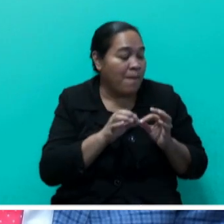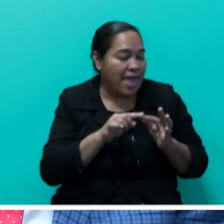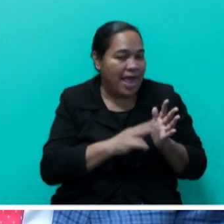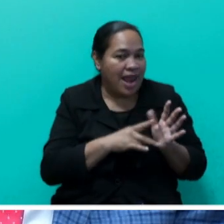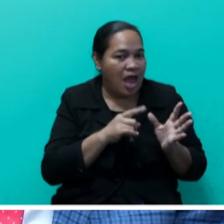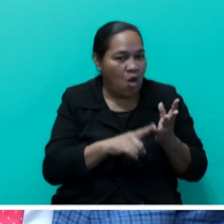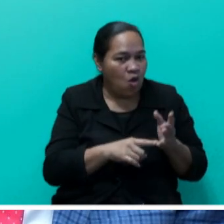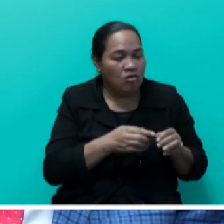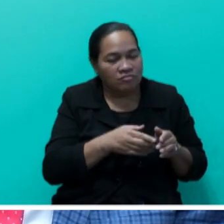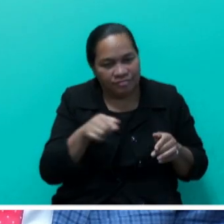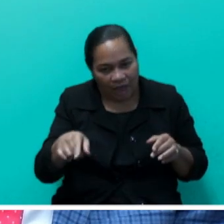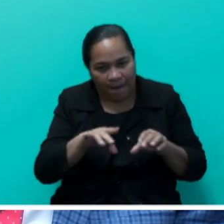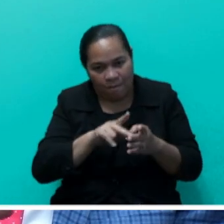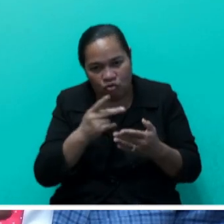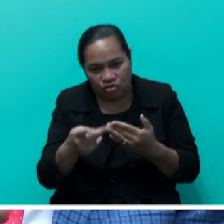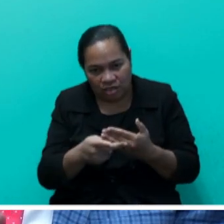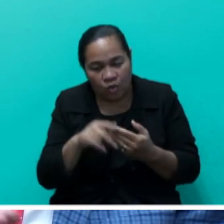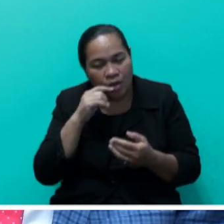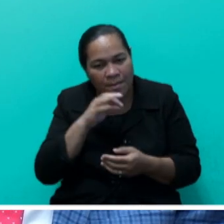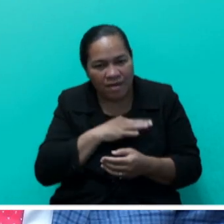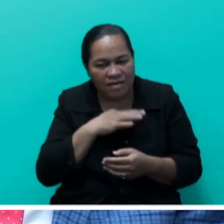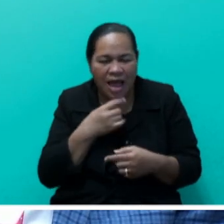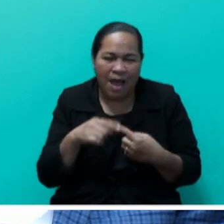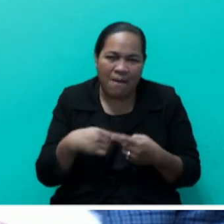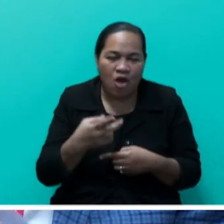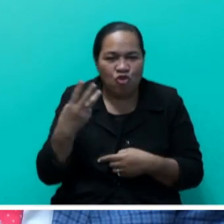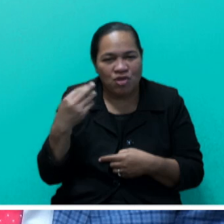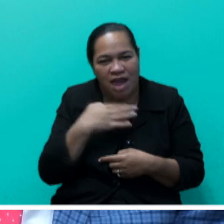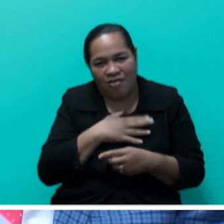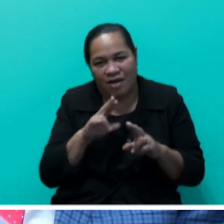Mains Upgrade Project to benefit close to 300 households.